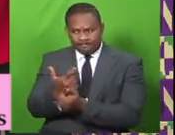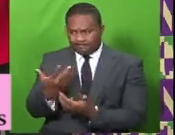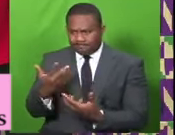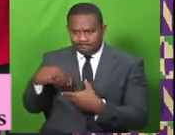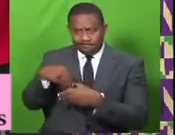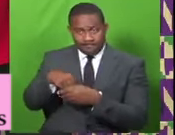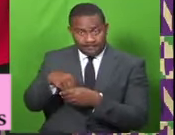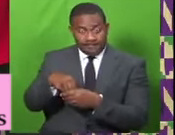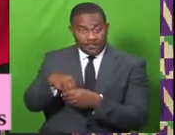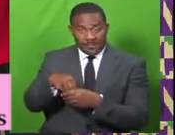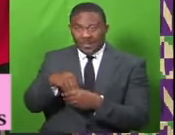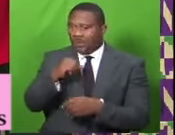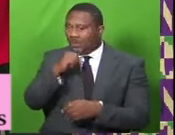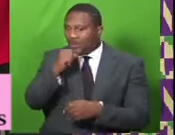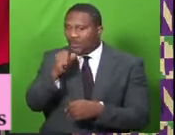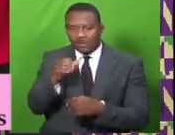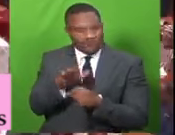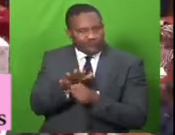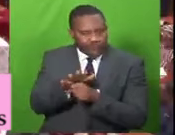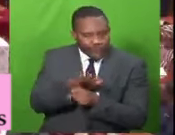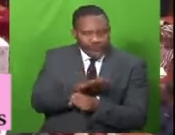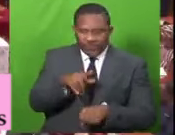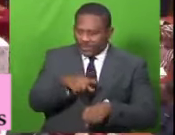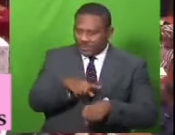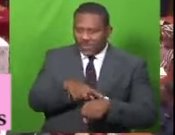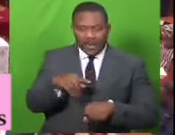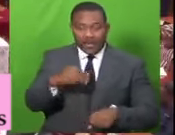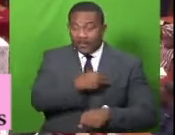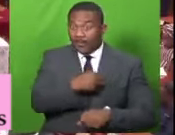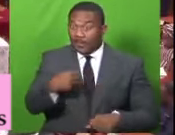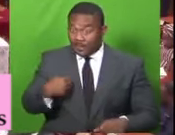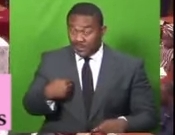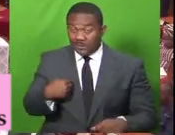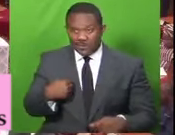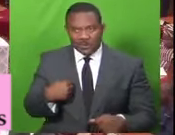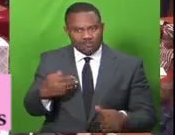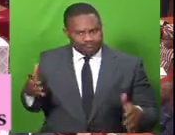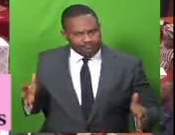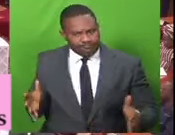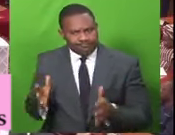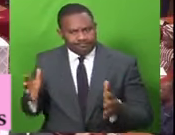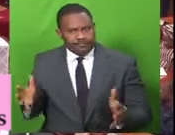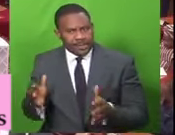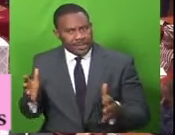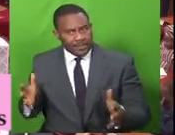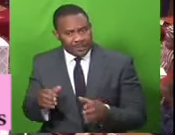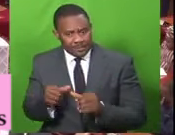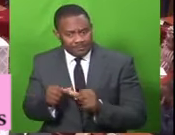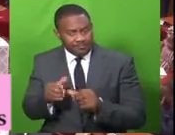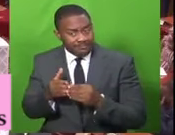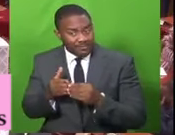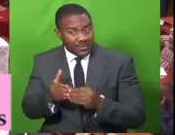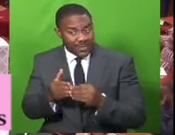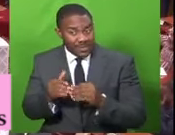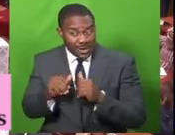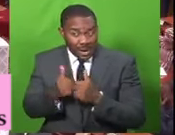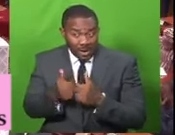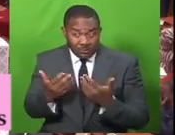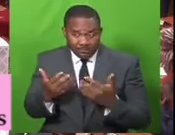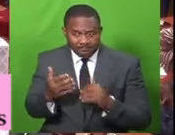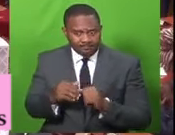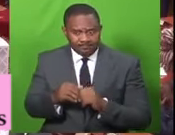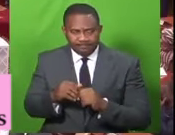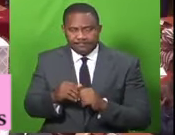non-permanent African members, is working vigorously to push the African agenda, which includes the fight against